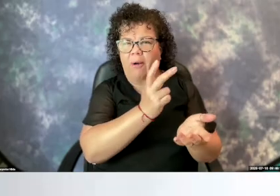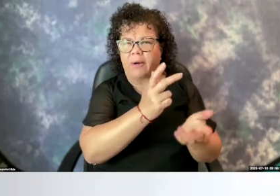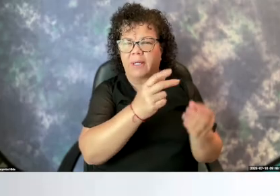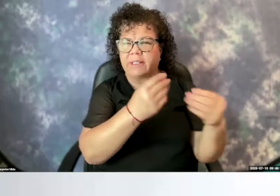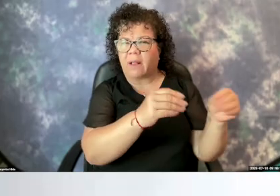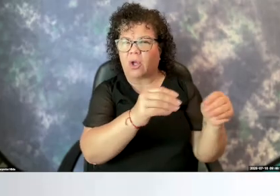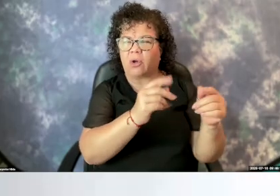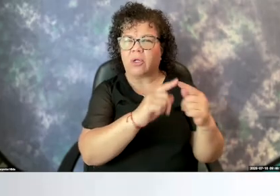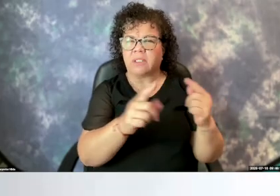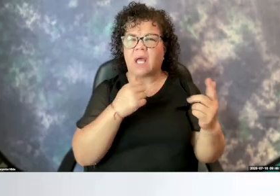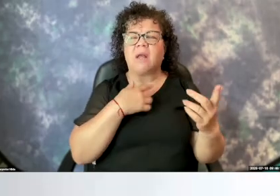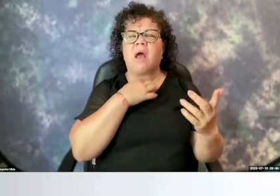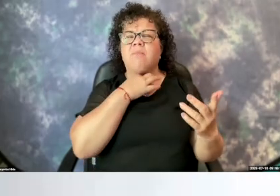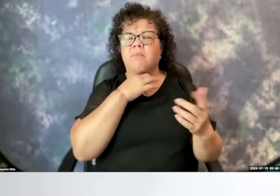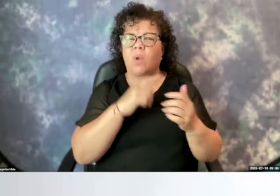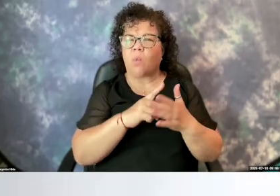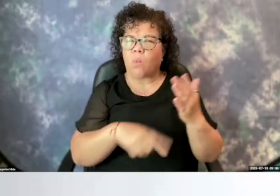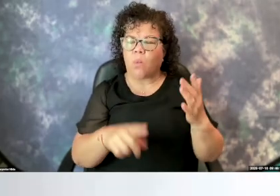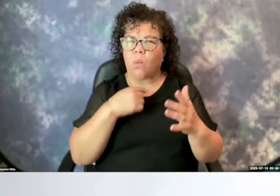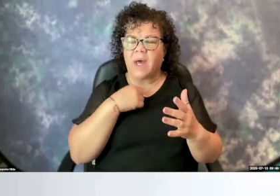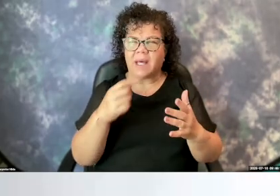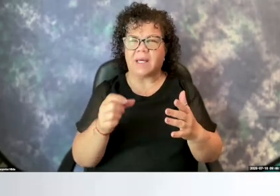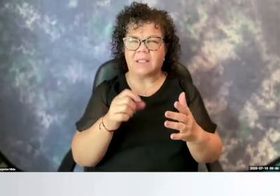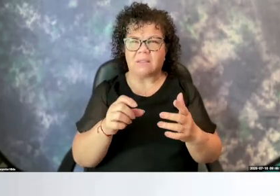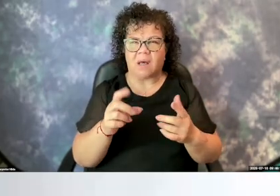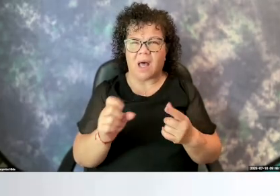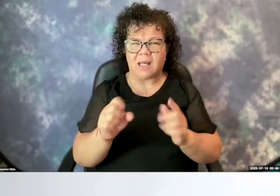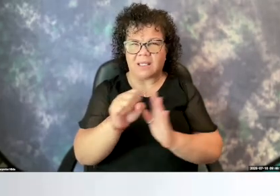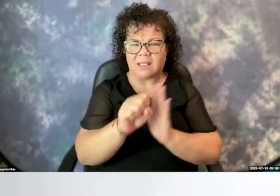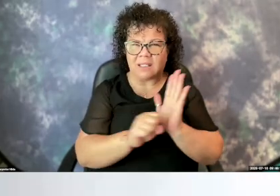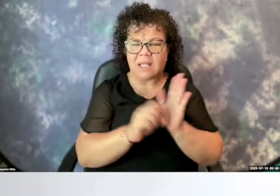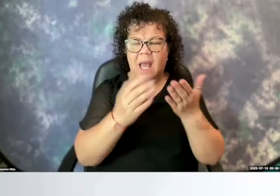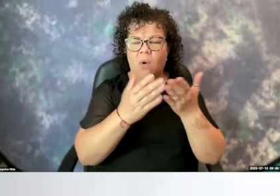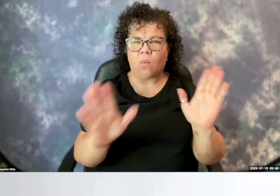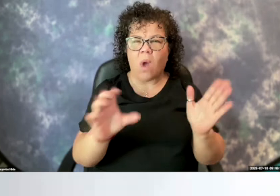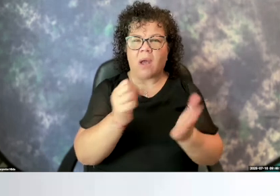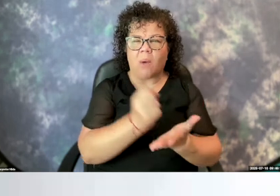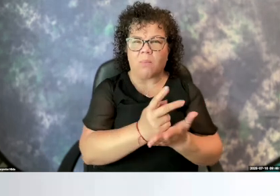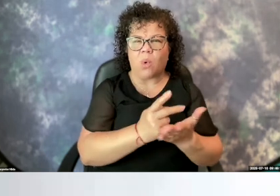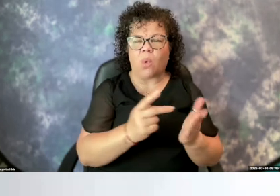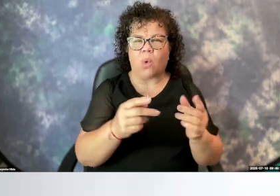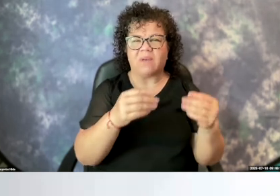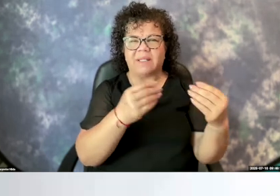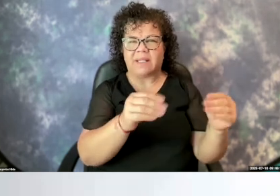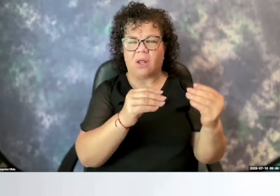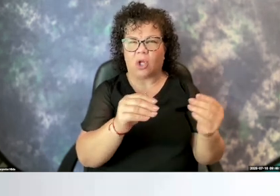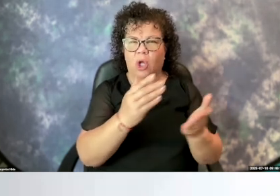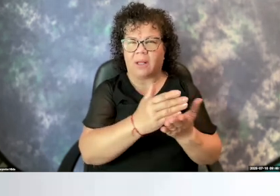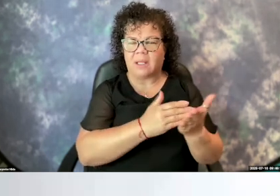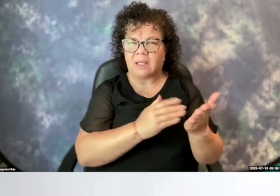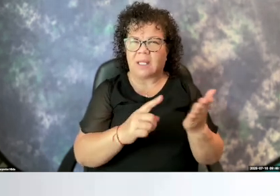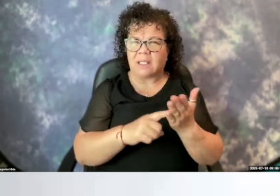approved list. And so I would wonder kind of what the maintenance of a statewide approved dealer list would look like. I'd love if you could talk about